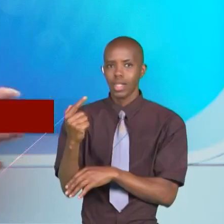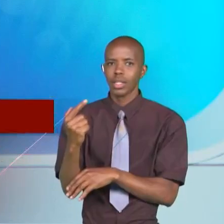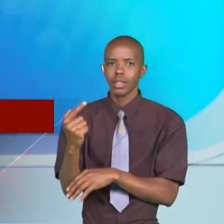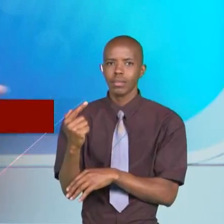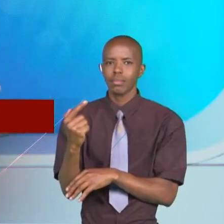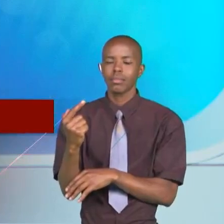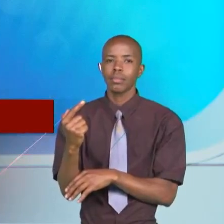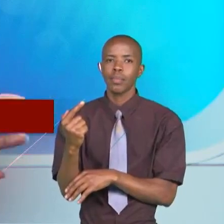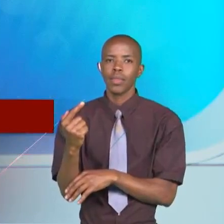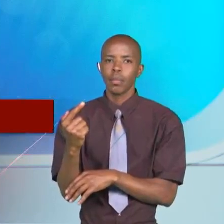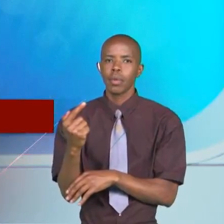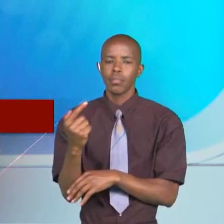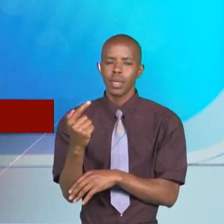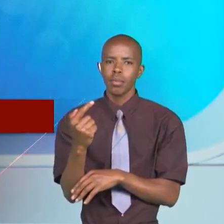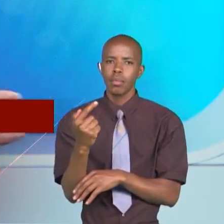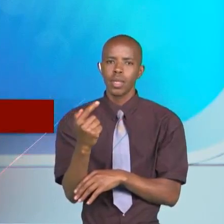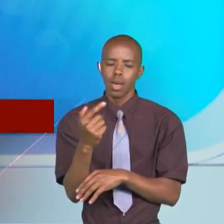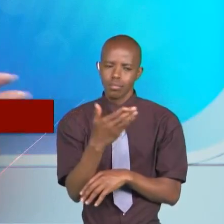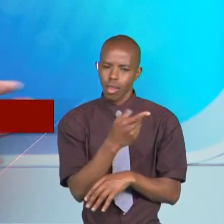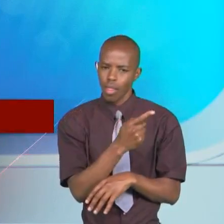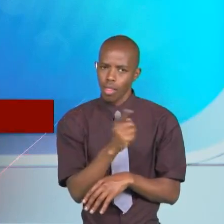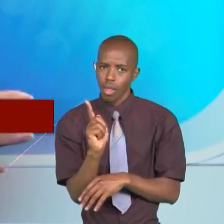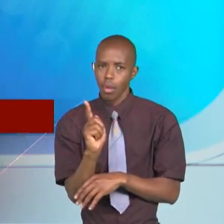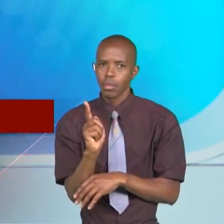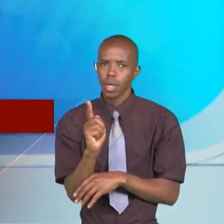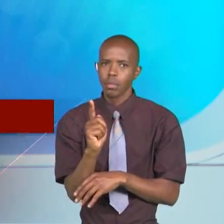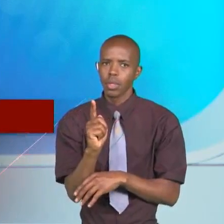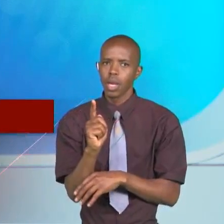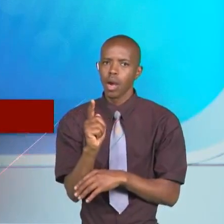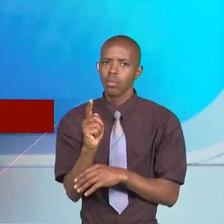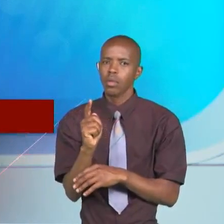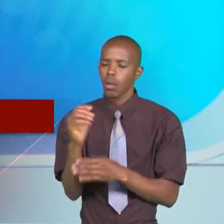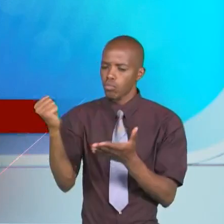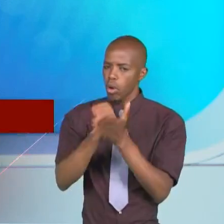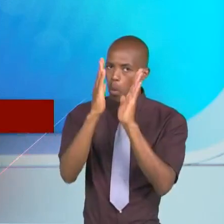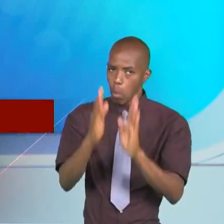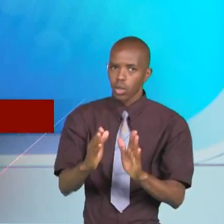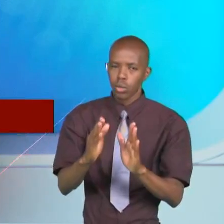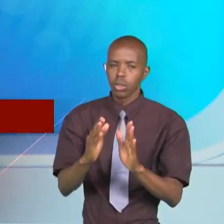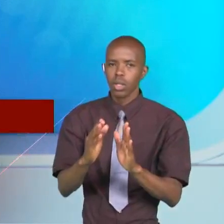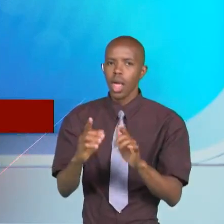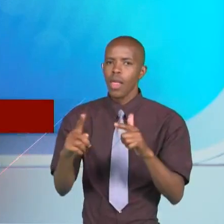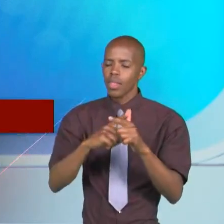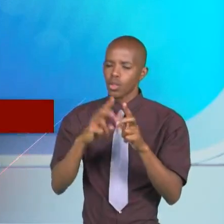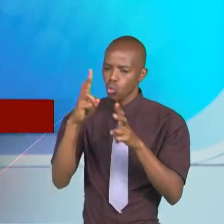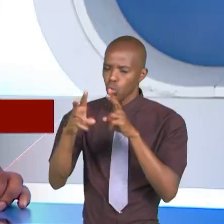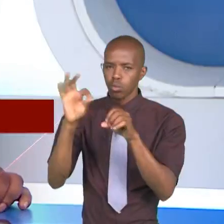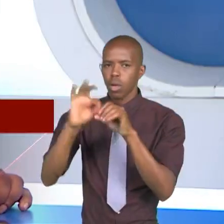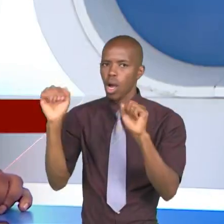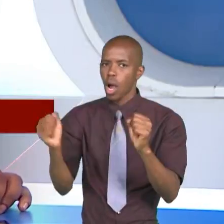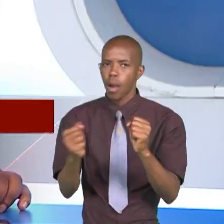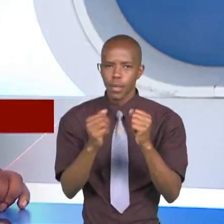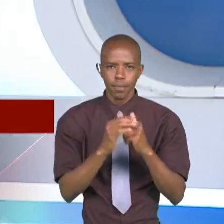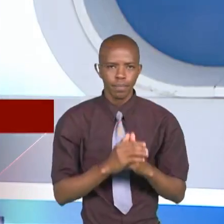sort of like a gap in between that will be filled in politically somehow, and then have elections in 2022. Honorable